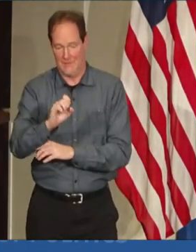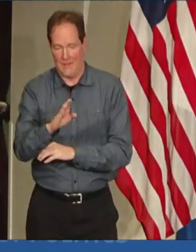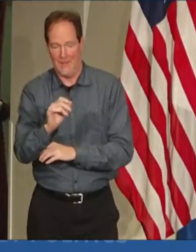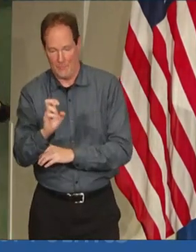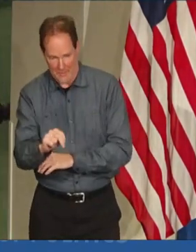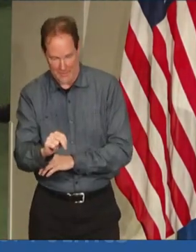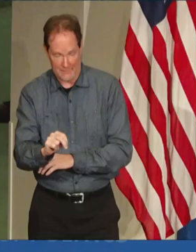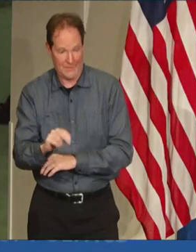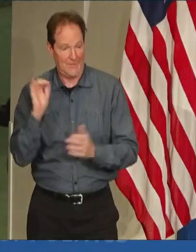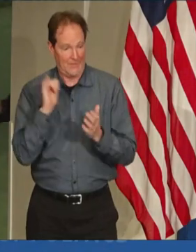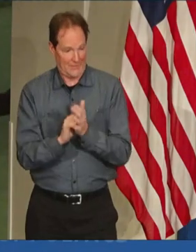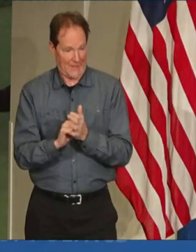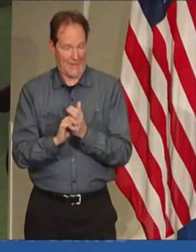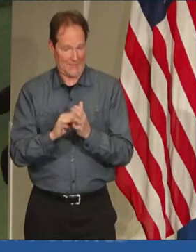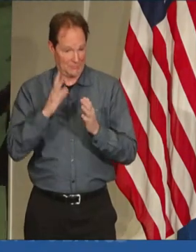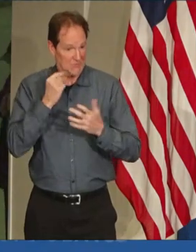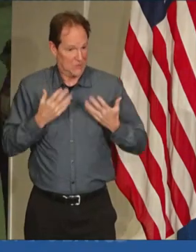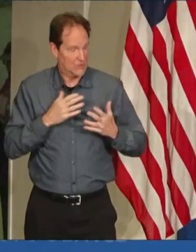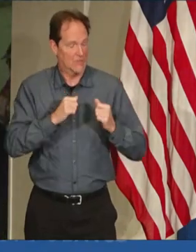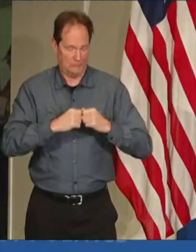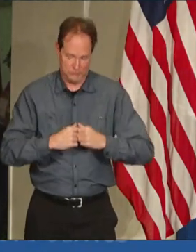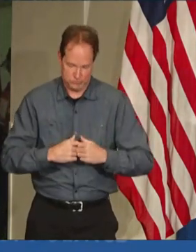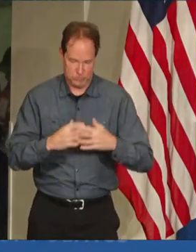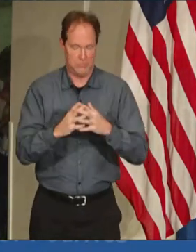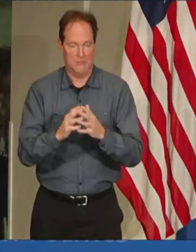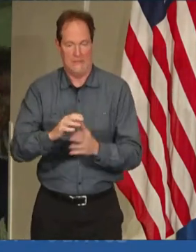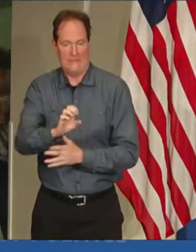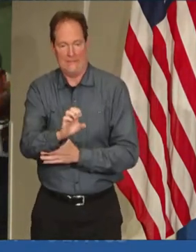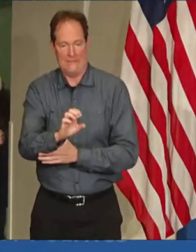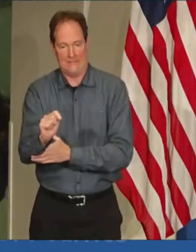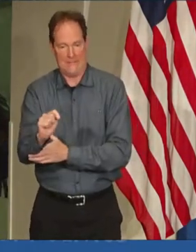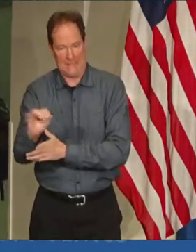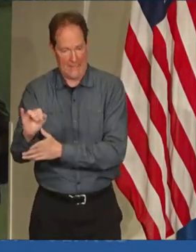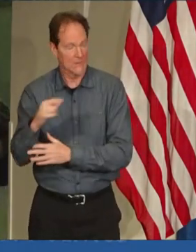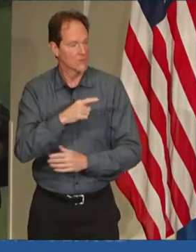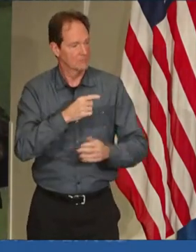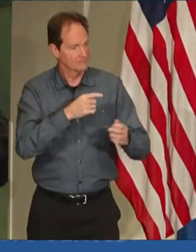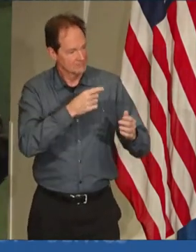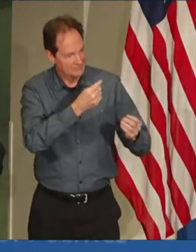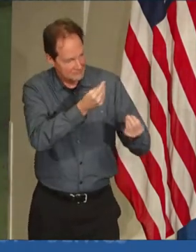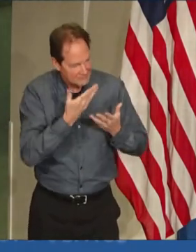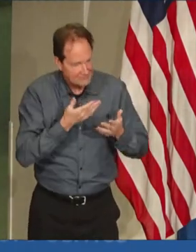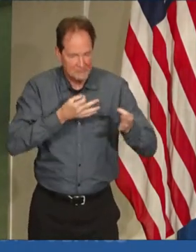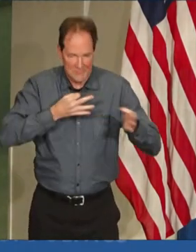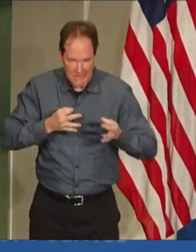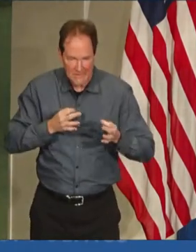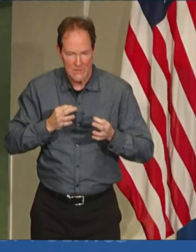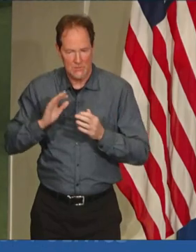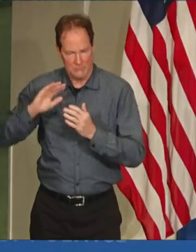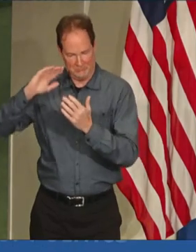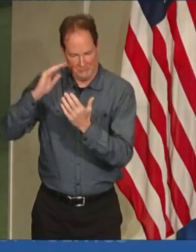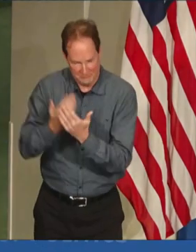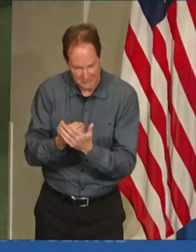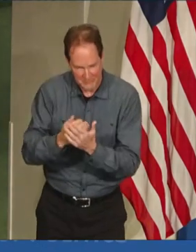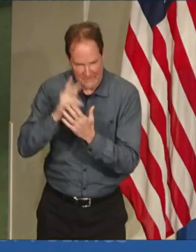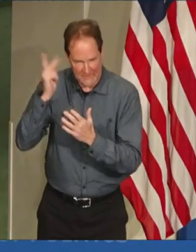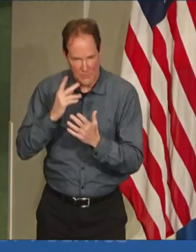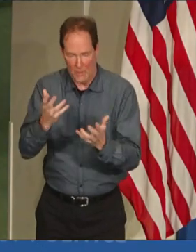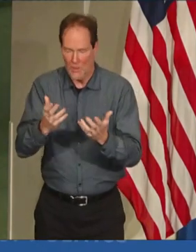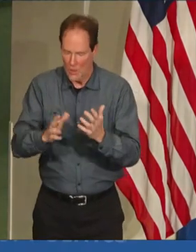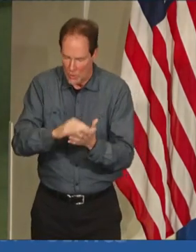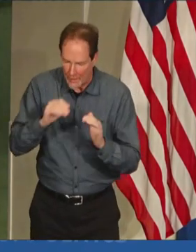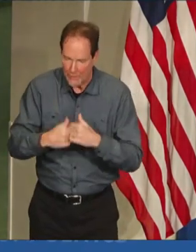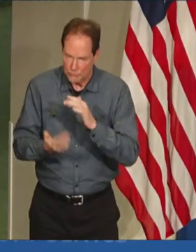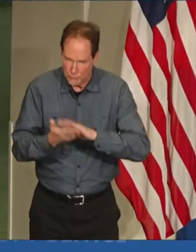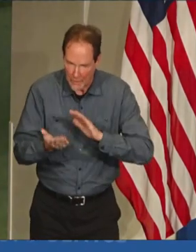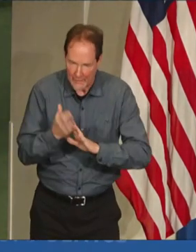she founded ETI, and she explained to me that she came to the Kennedy School to learn how to run and grow an